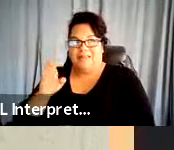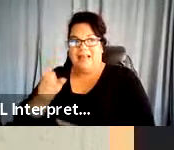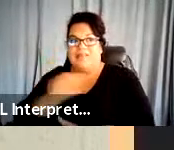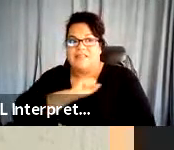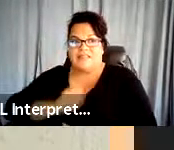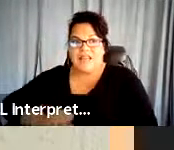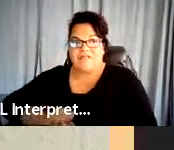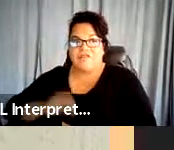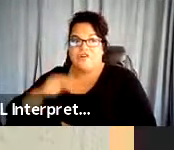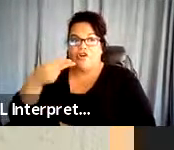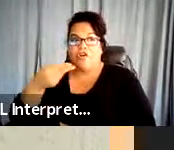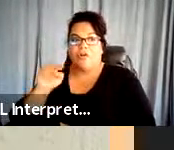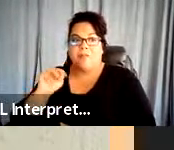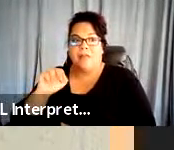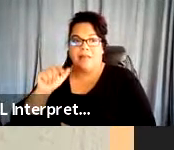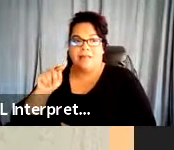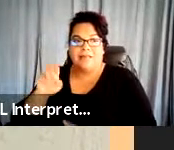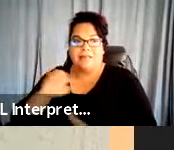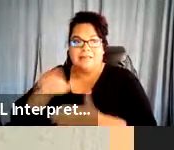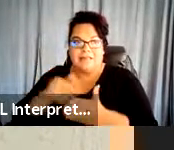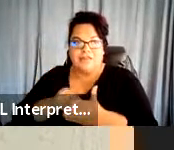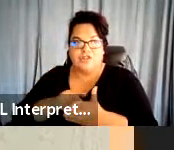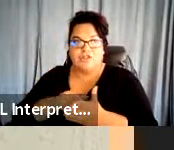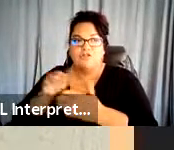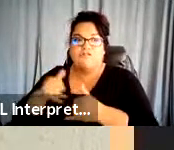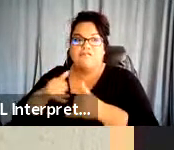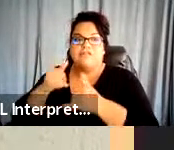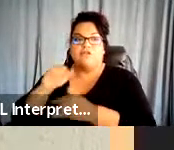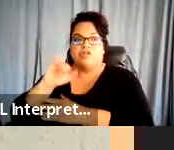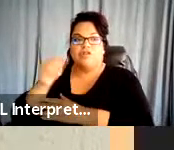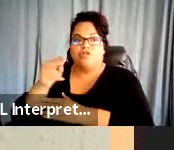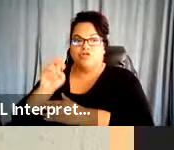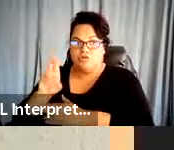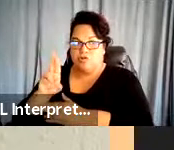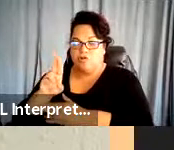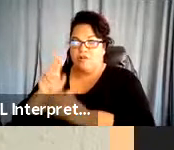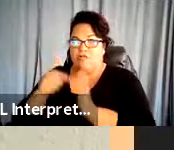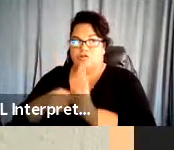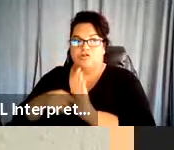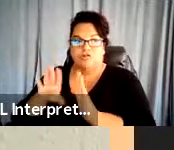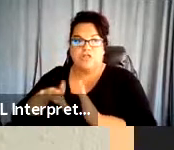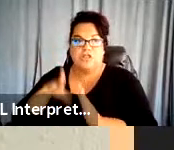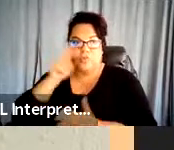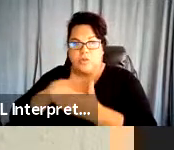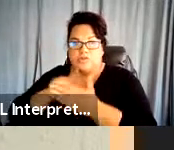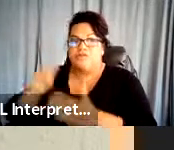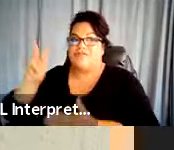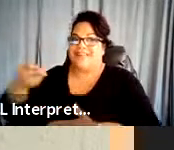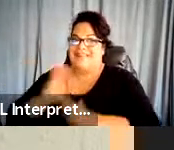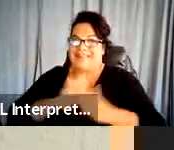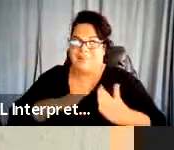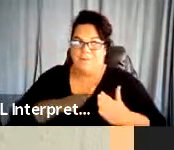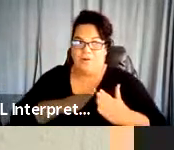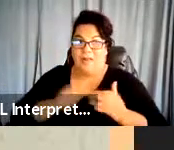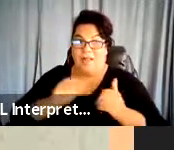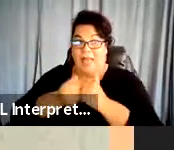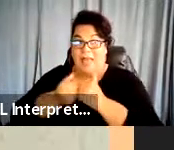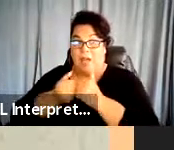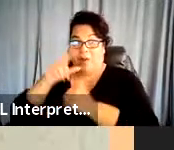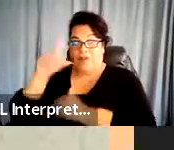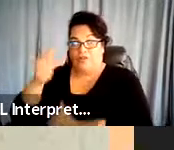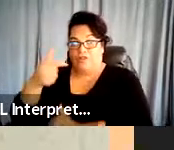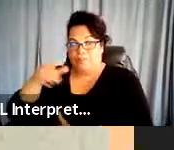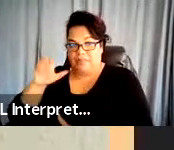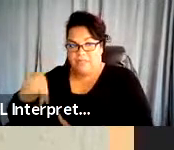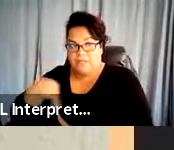fellow who's researching her own, her second book about how American LGBTQ cartoonists in the 1980s through 90s